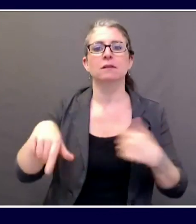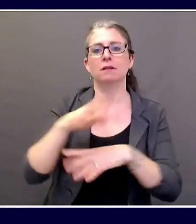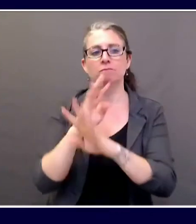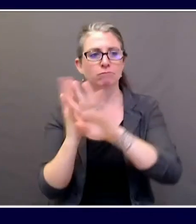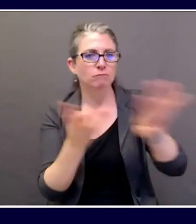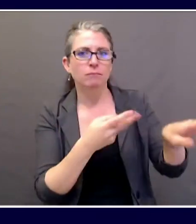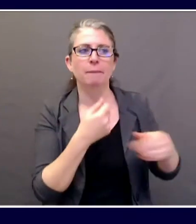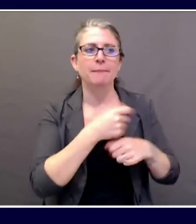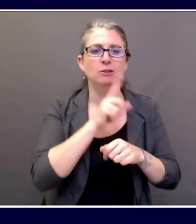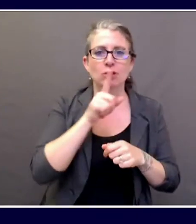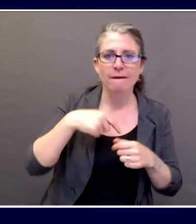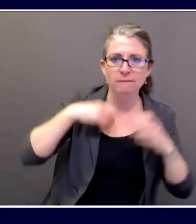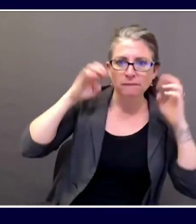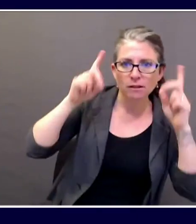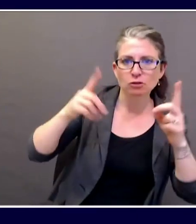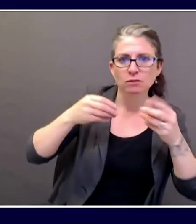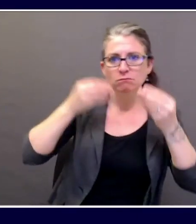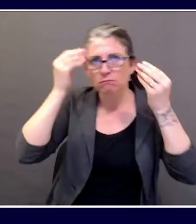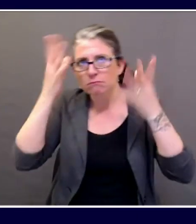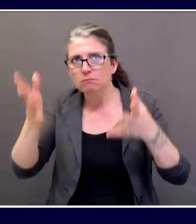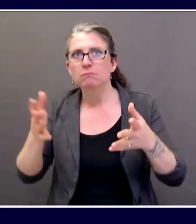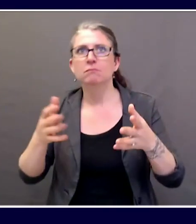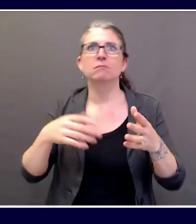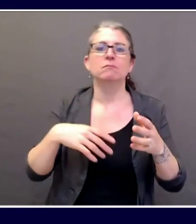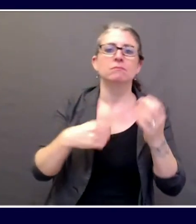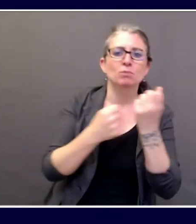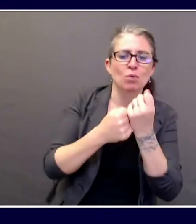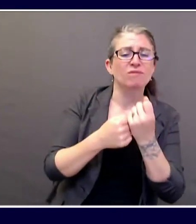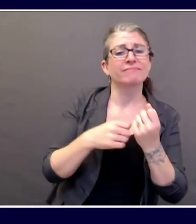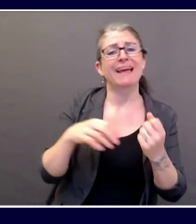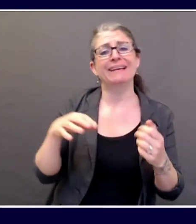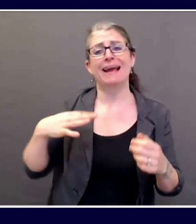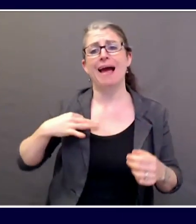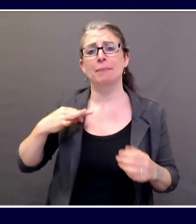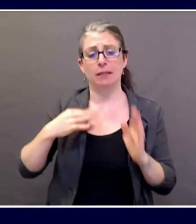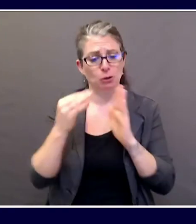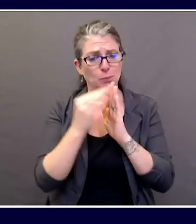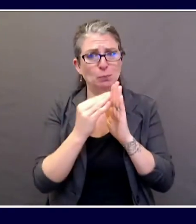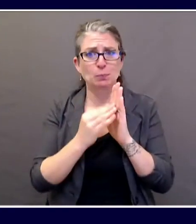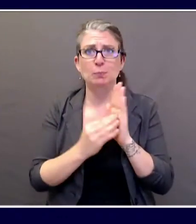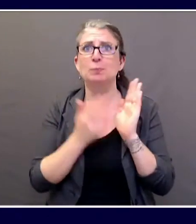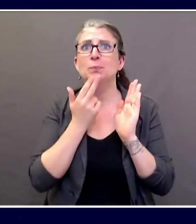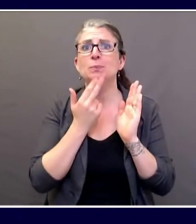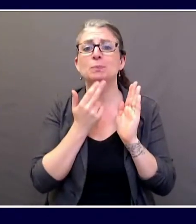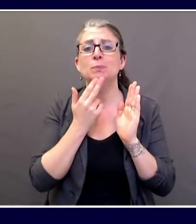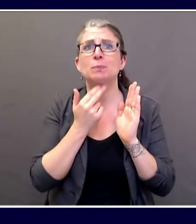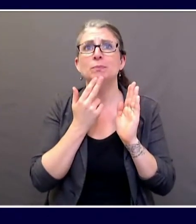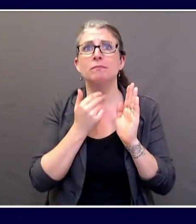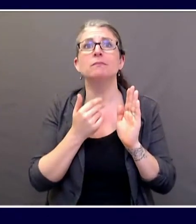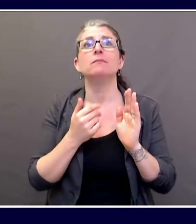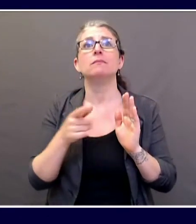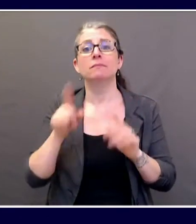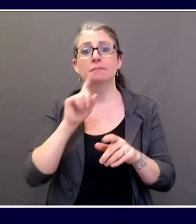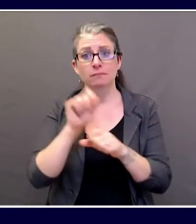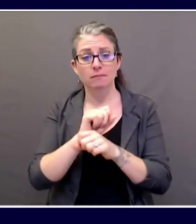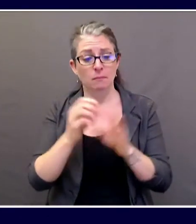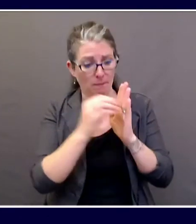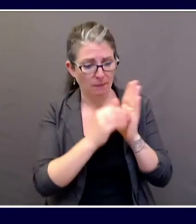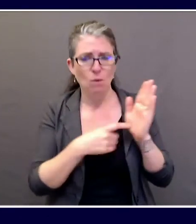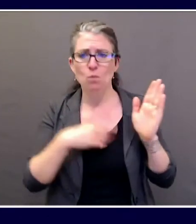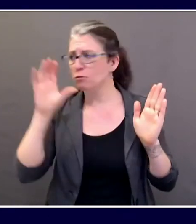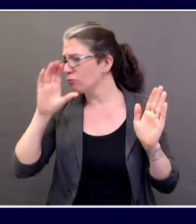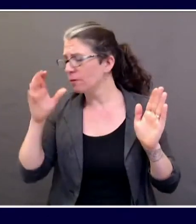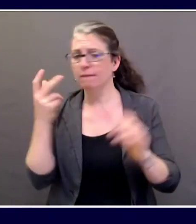us, do a simple application, and then we'll take that and pair them with groups that can do the vaccination. You heard me mention in connection